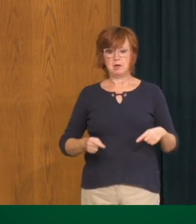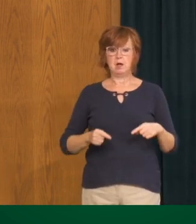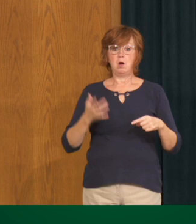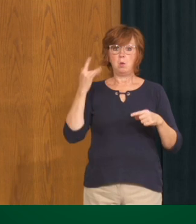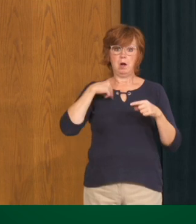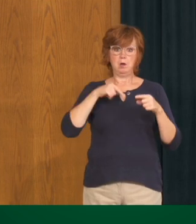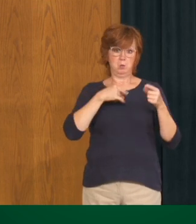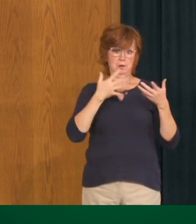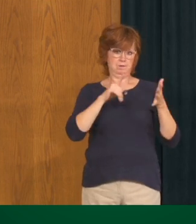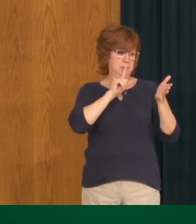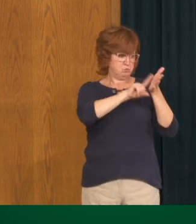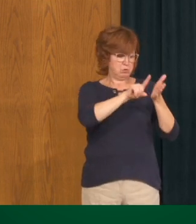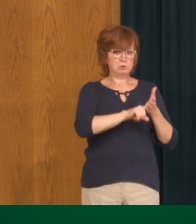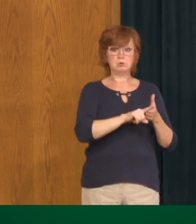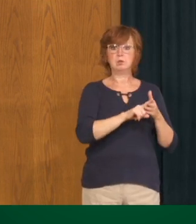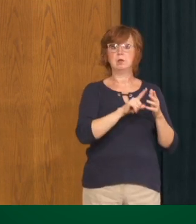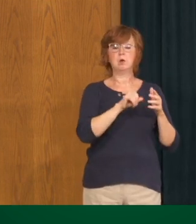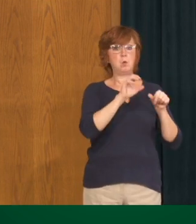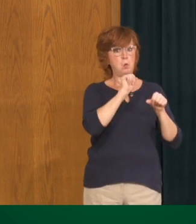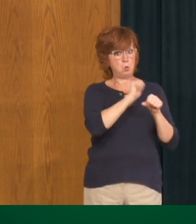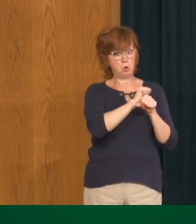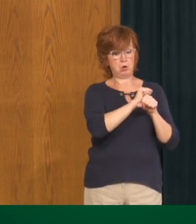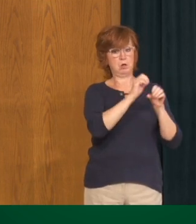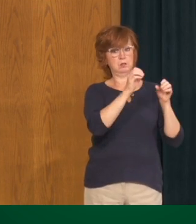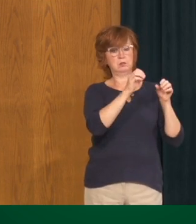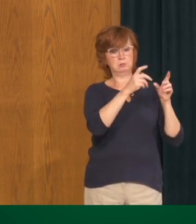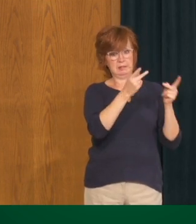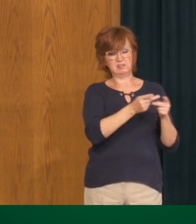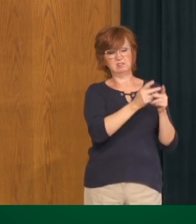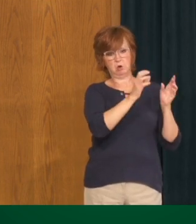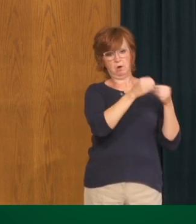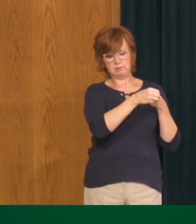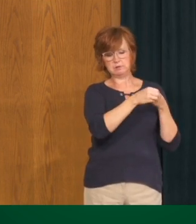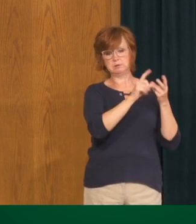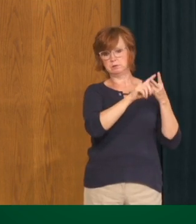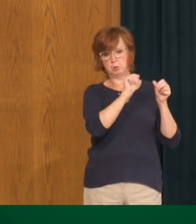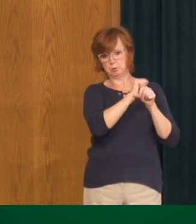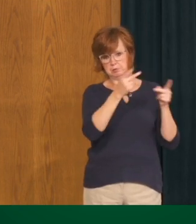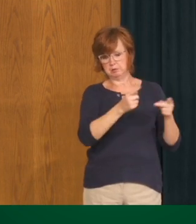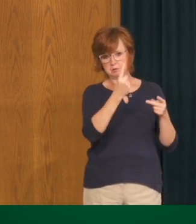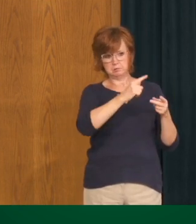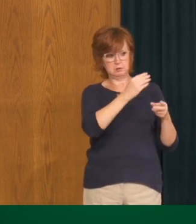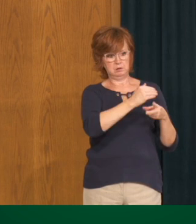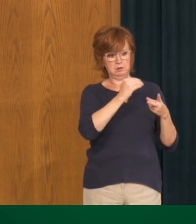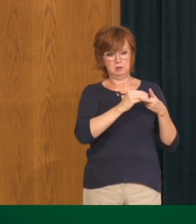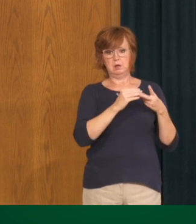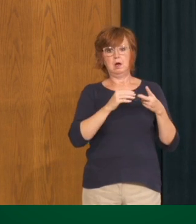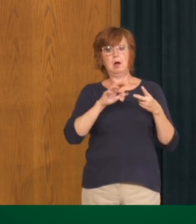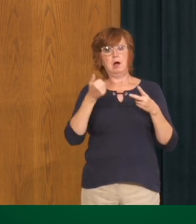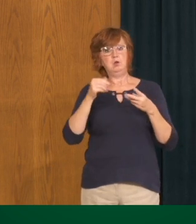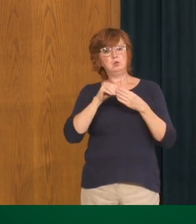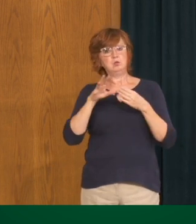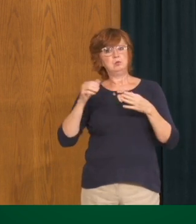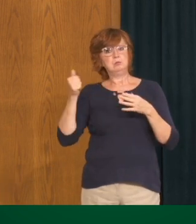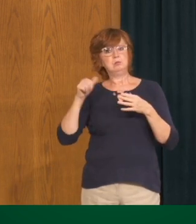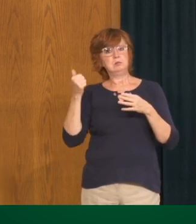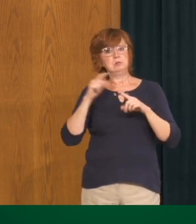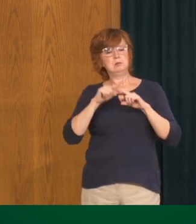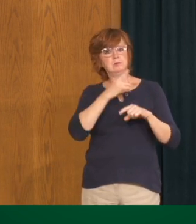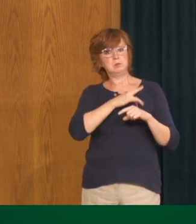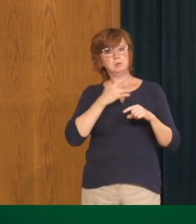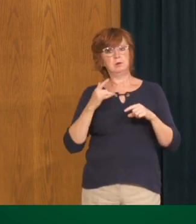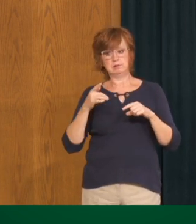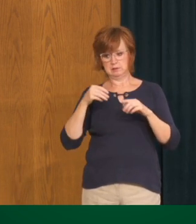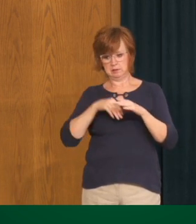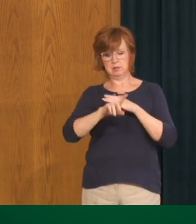at settings where individuals have gone to school and then later out found to be COVID positive. And in some cases, transmission does